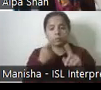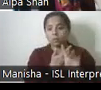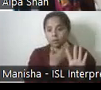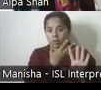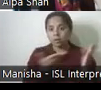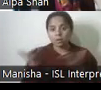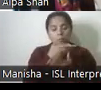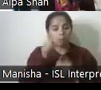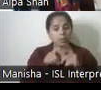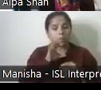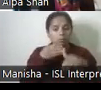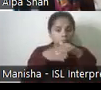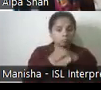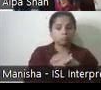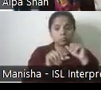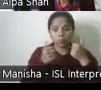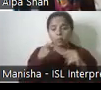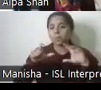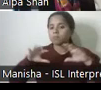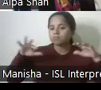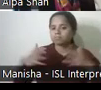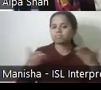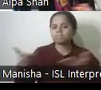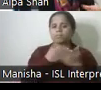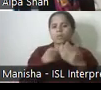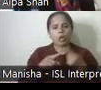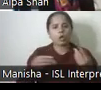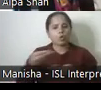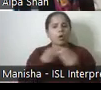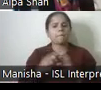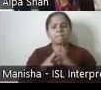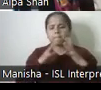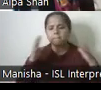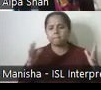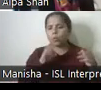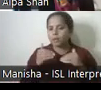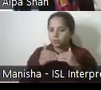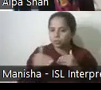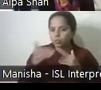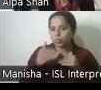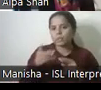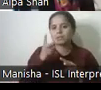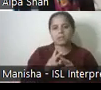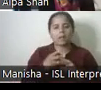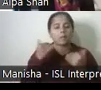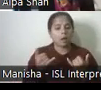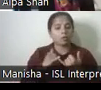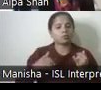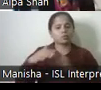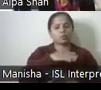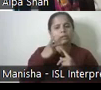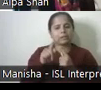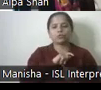entry of hunter-gatherers into the wage economy, there was much greater continuity within Naikin society than